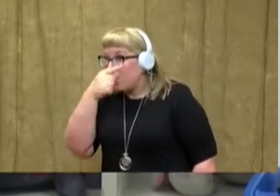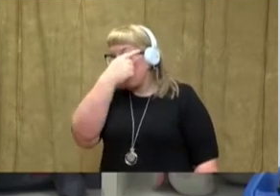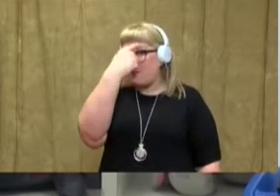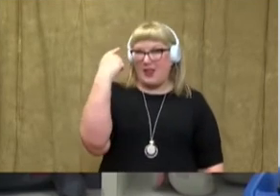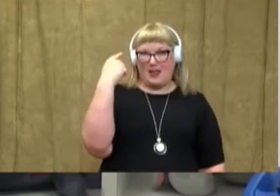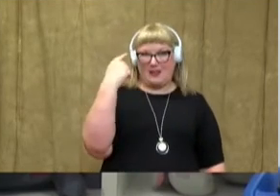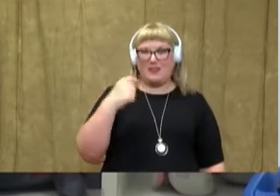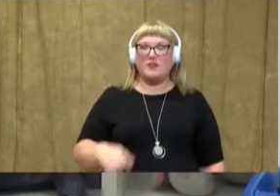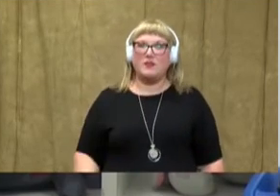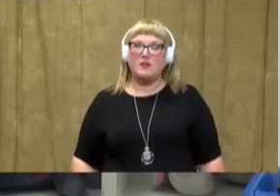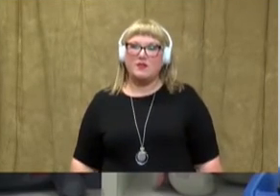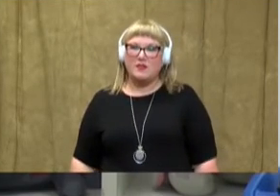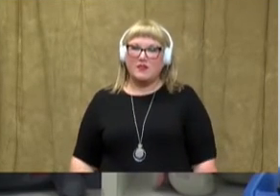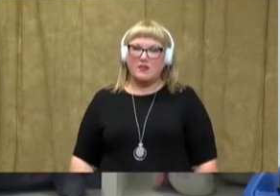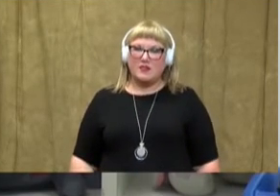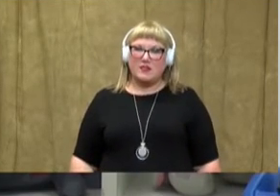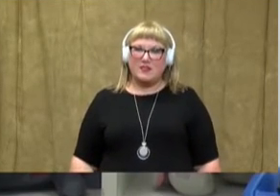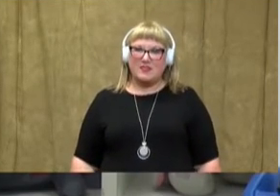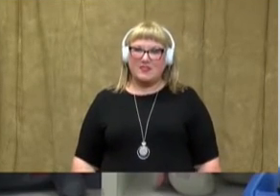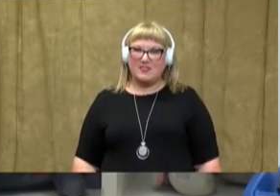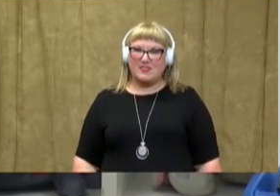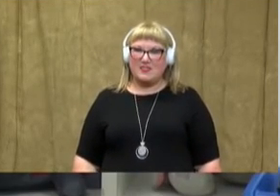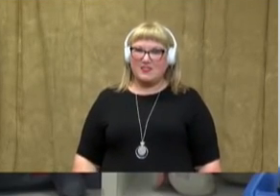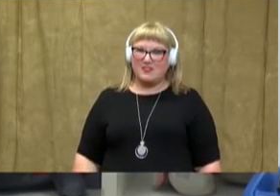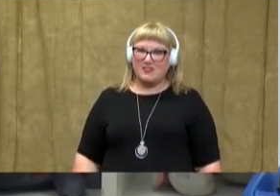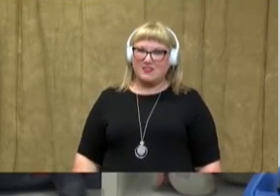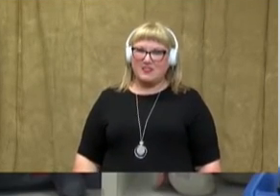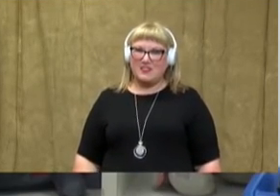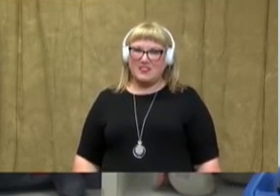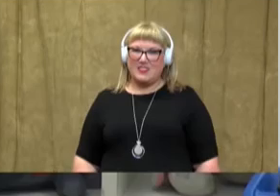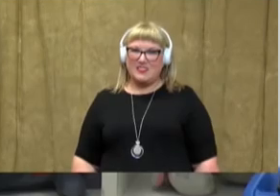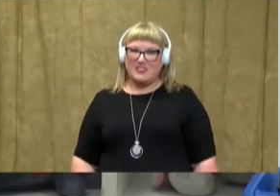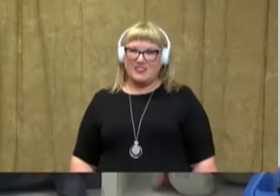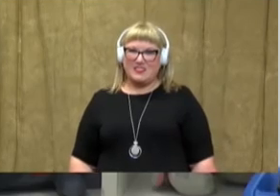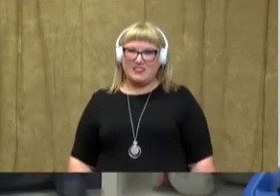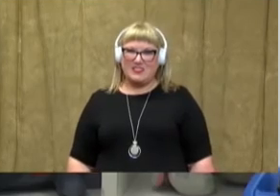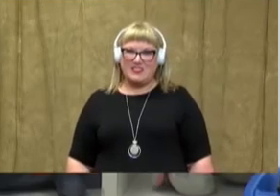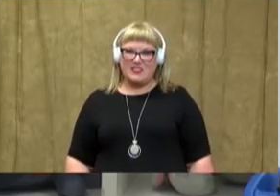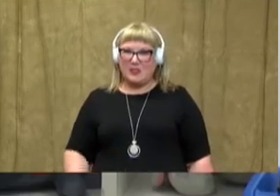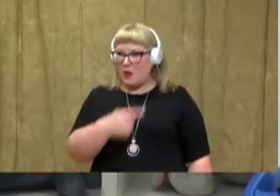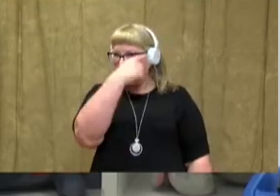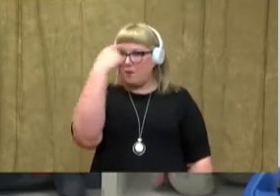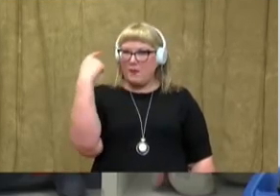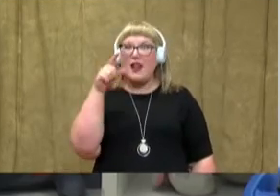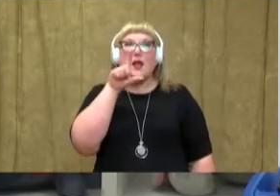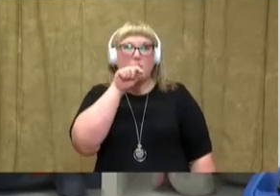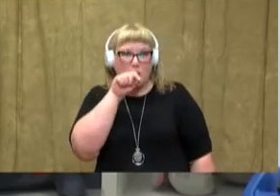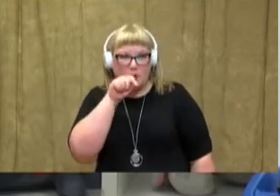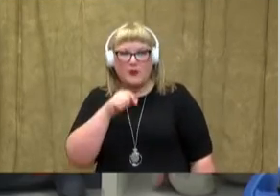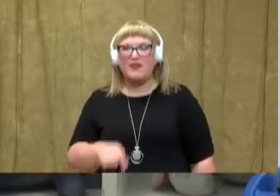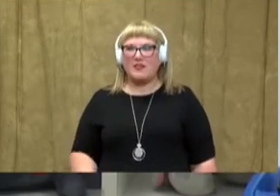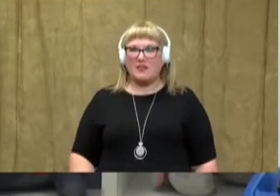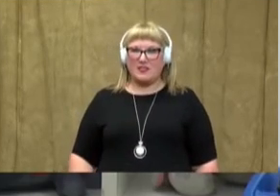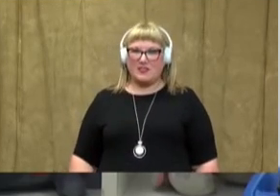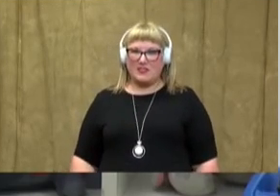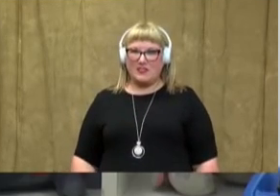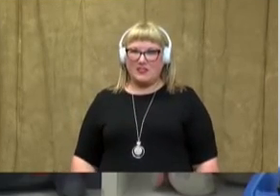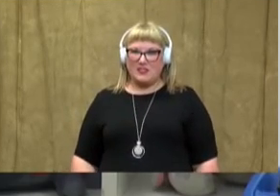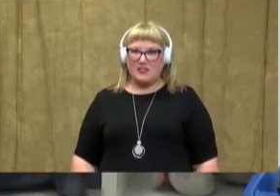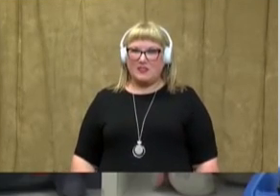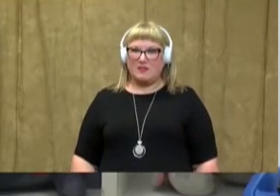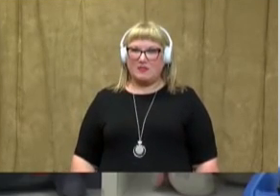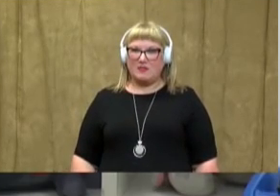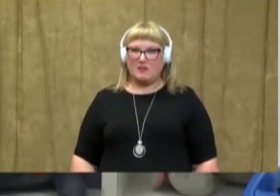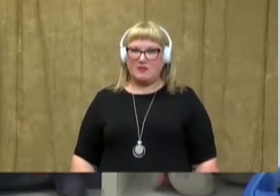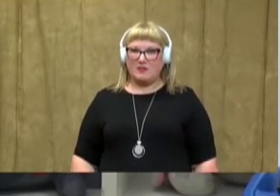crow. Ca, ca. El cuervo, negro. Can you do negro? Negro. Close your